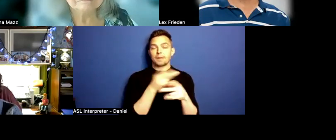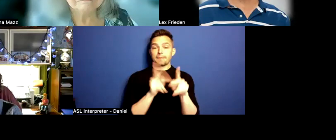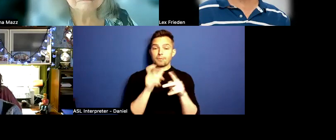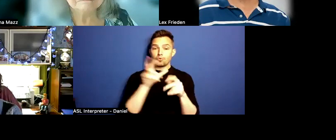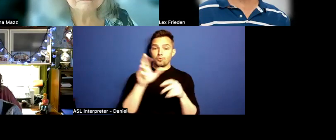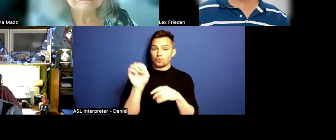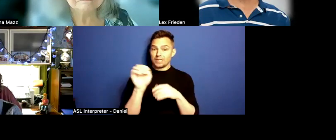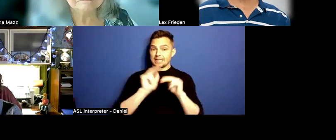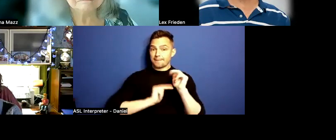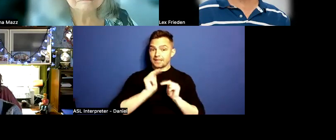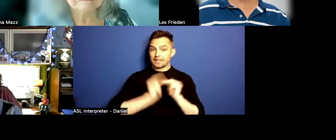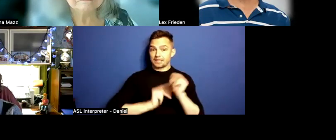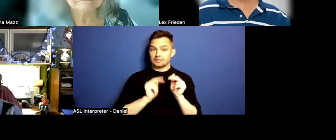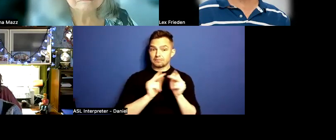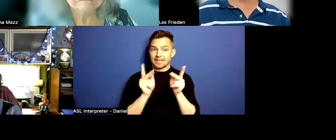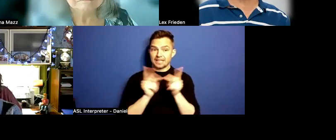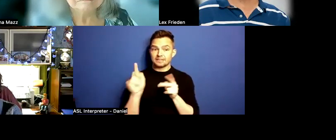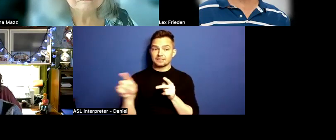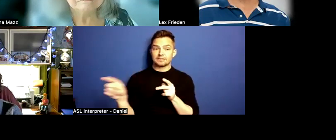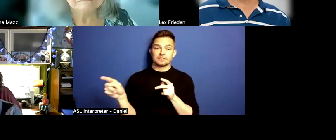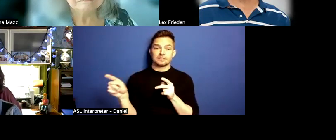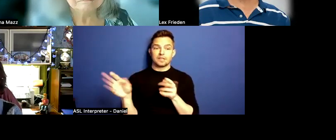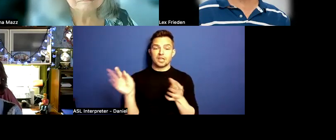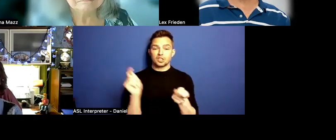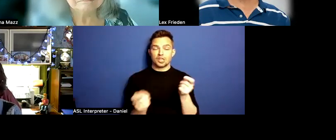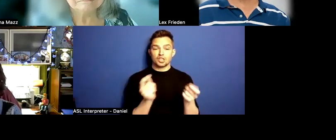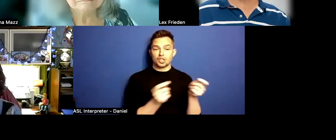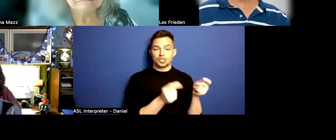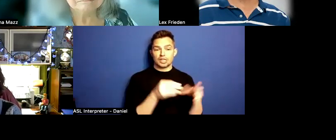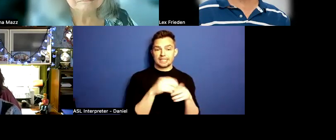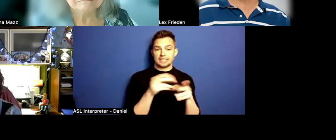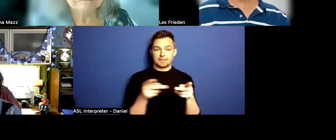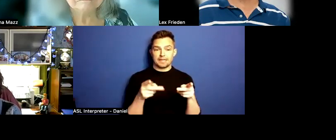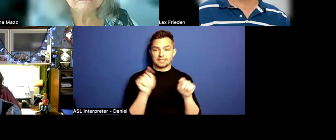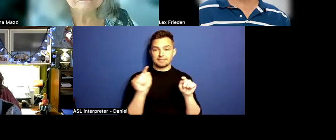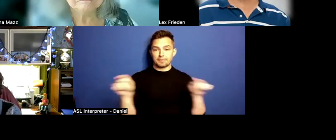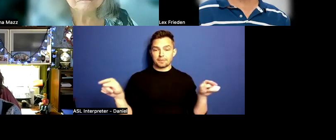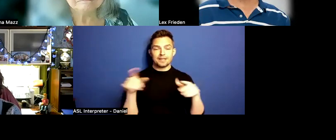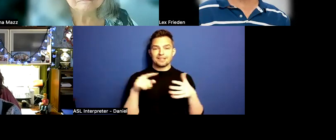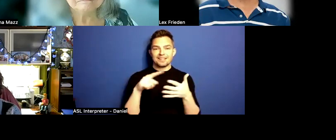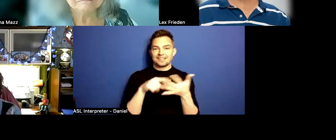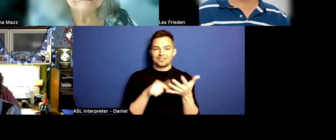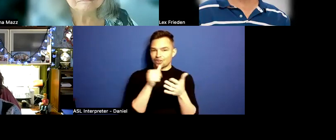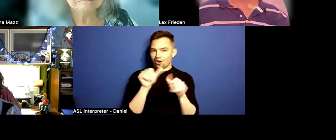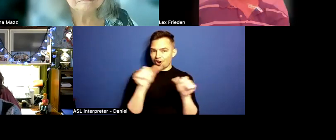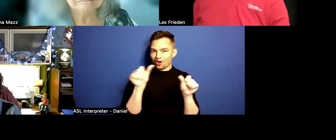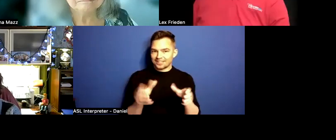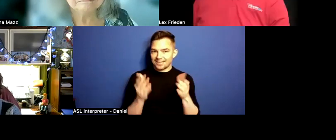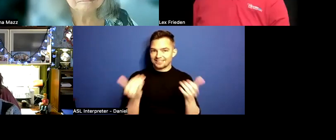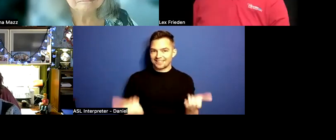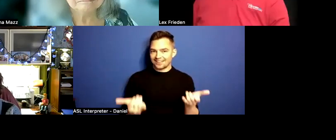rebuilding places and doing changes in facilities, these are not architects now, these